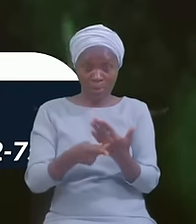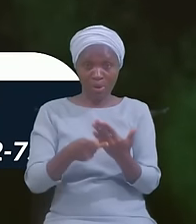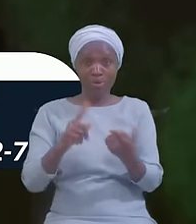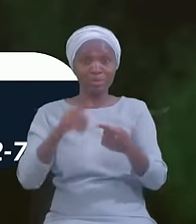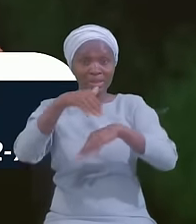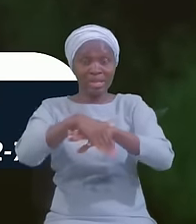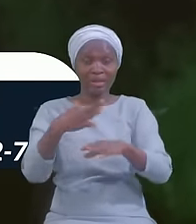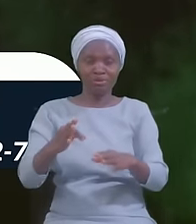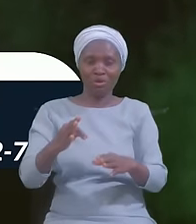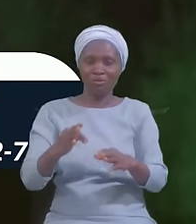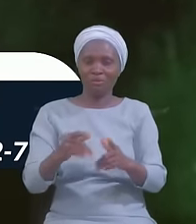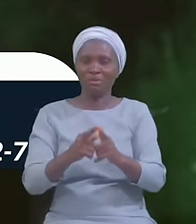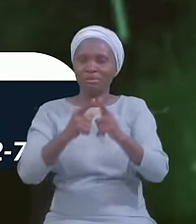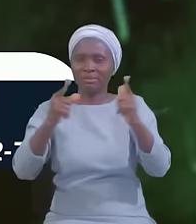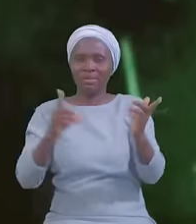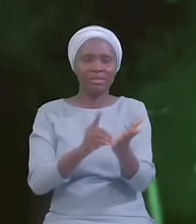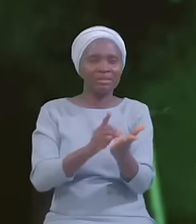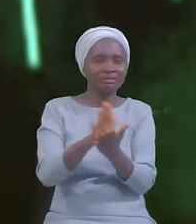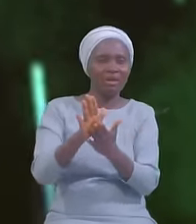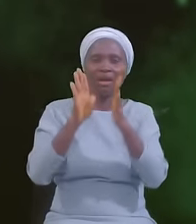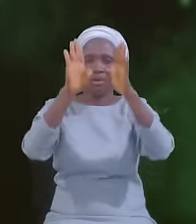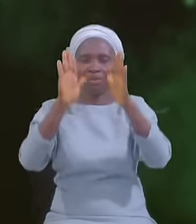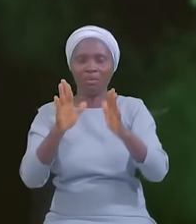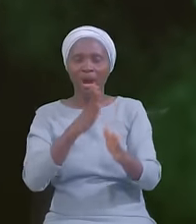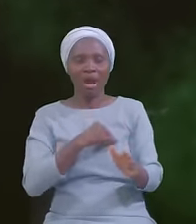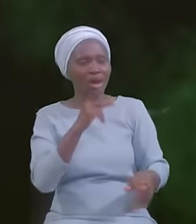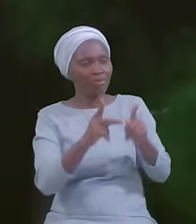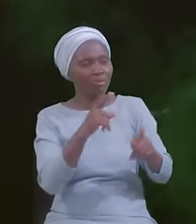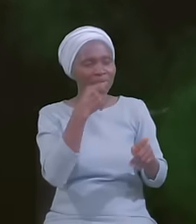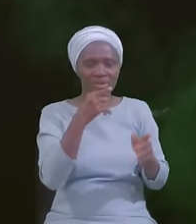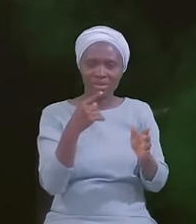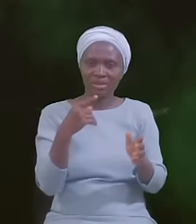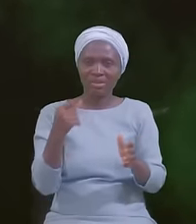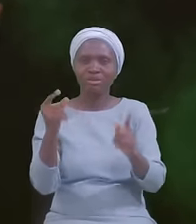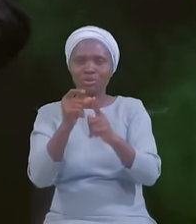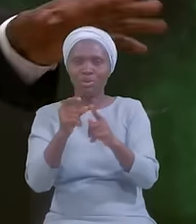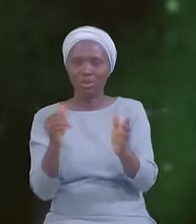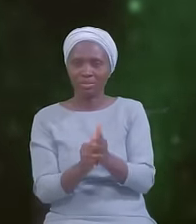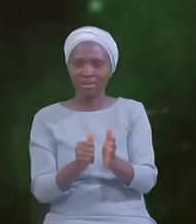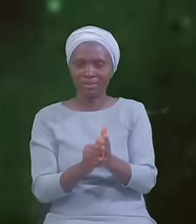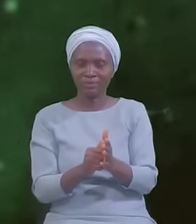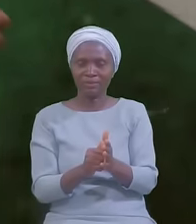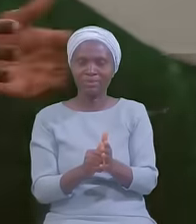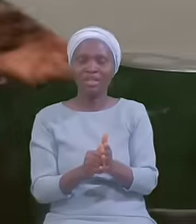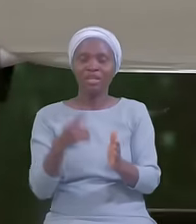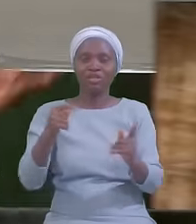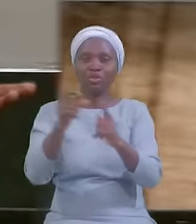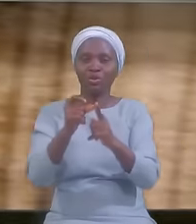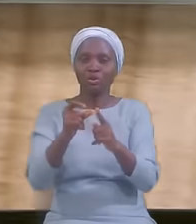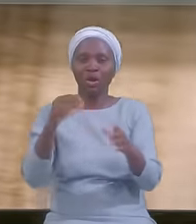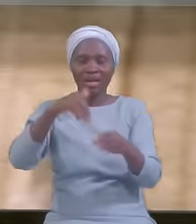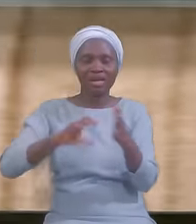he puts a word in our heart that we didn't have before we came. He puts a word in